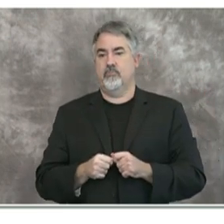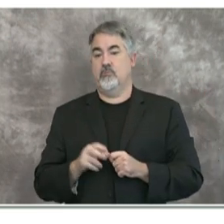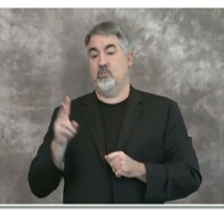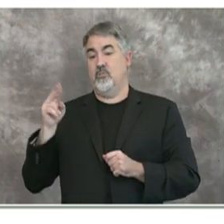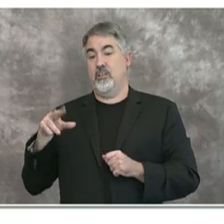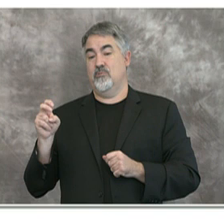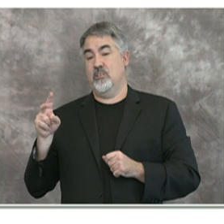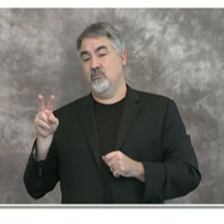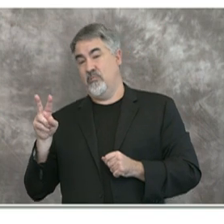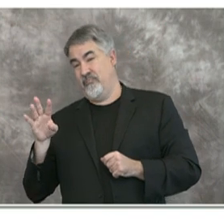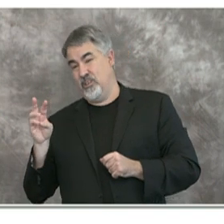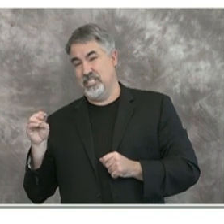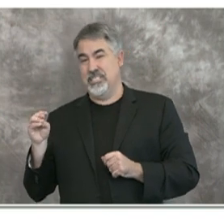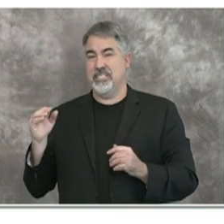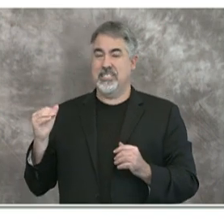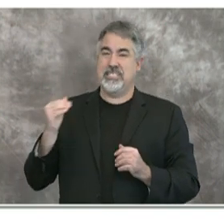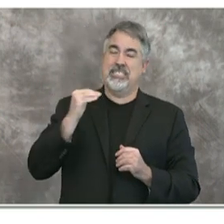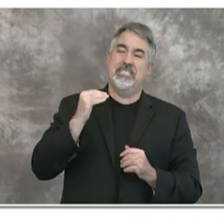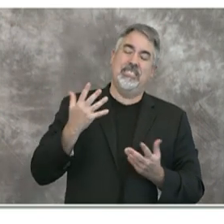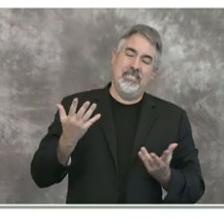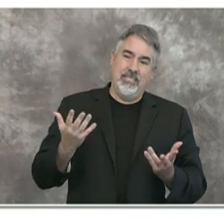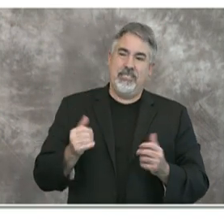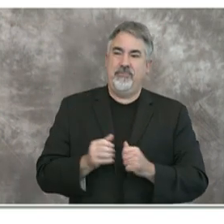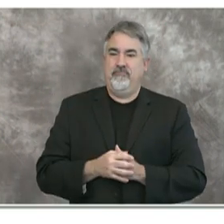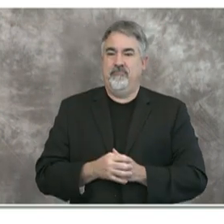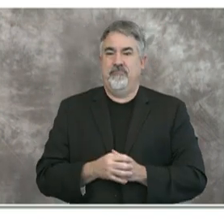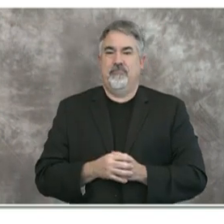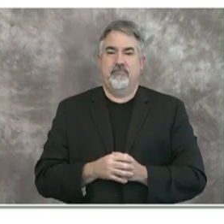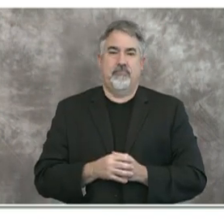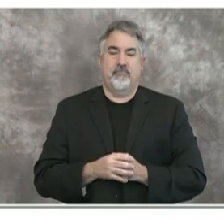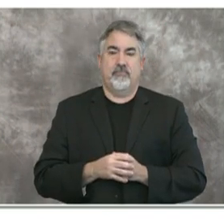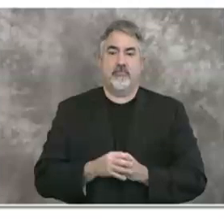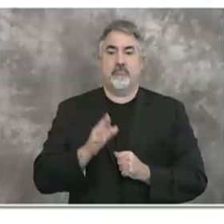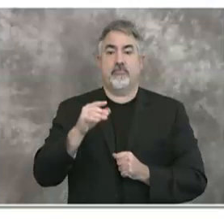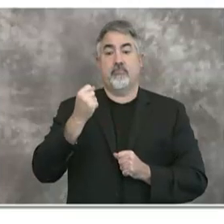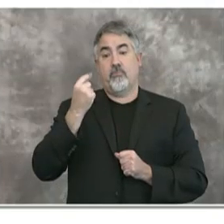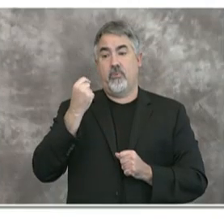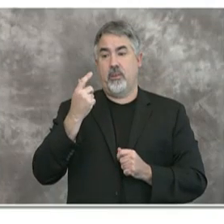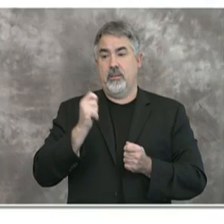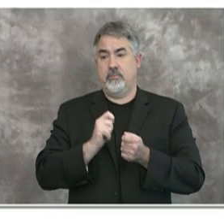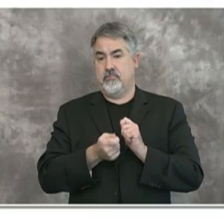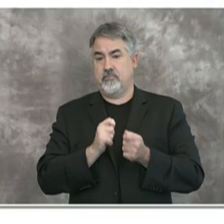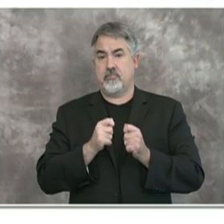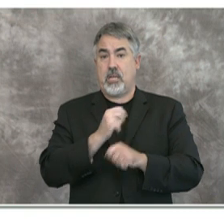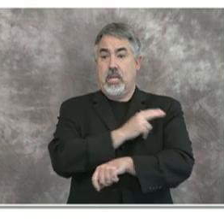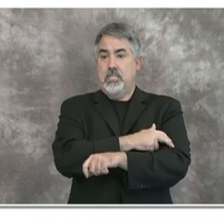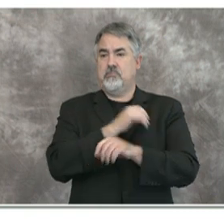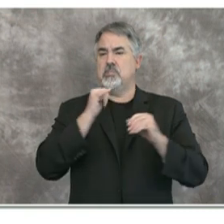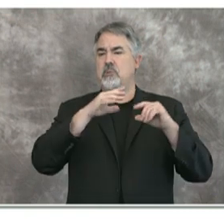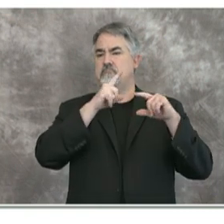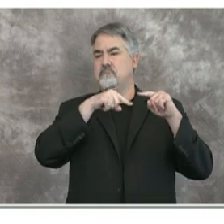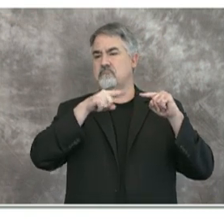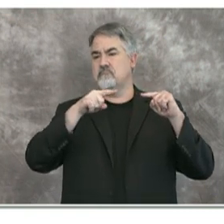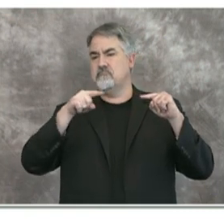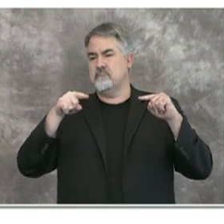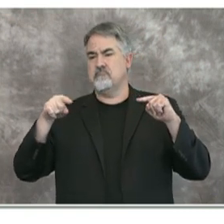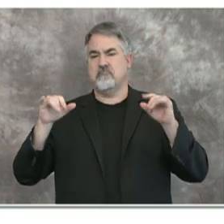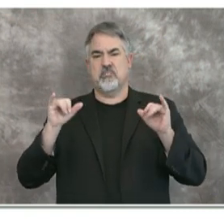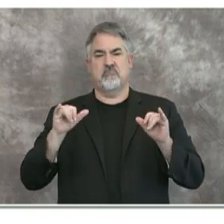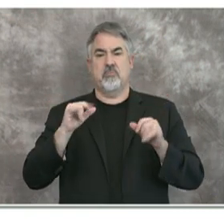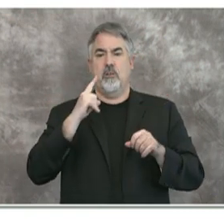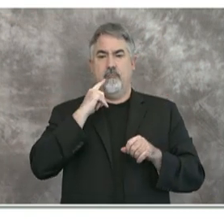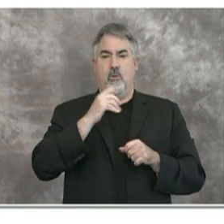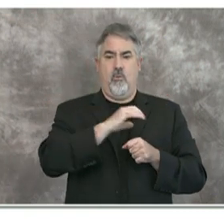2,260. Very modest changes in our hospitalization. These are for COVID and